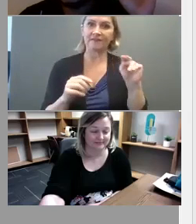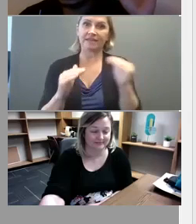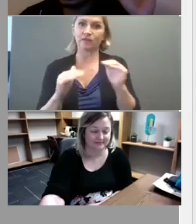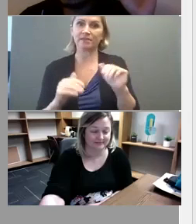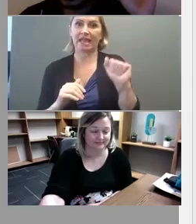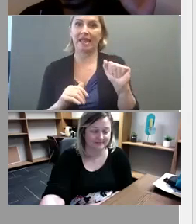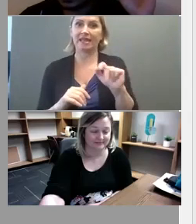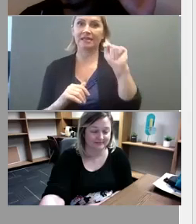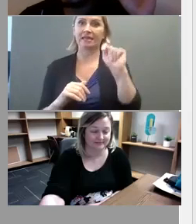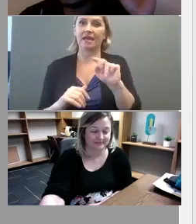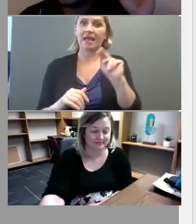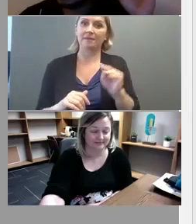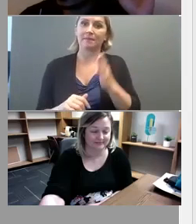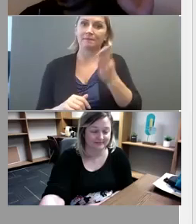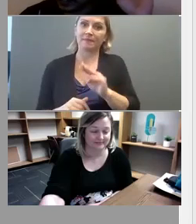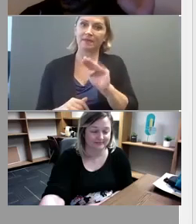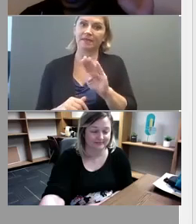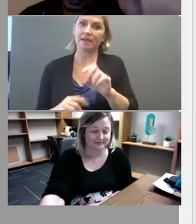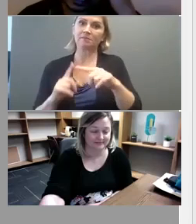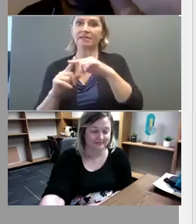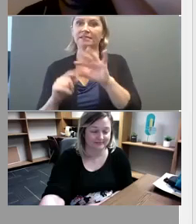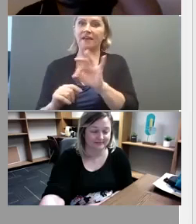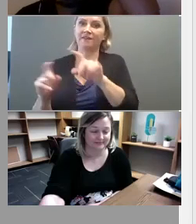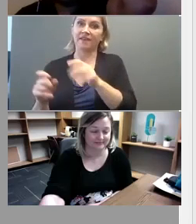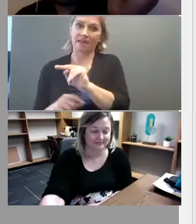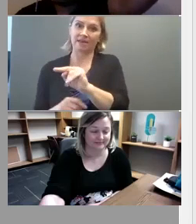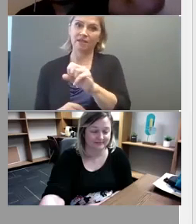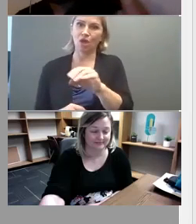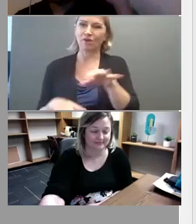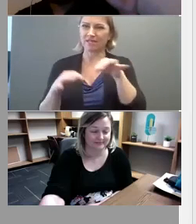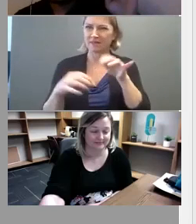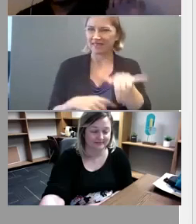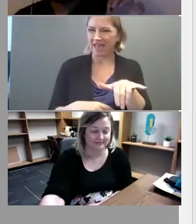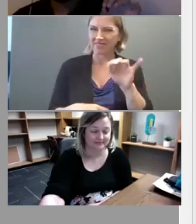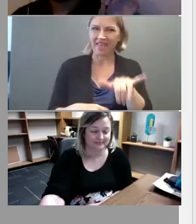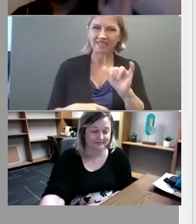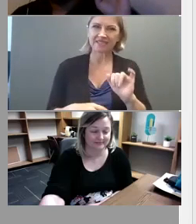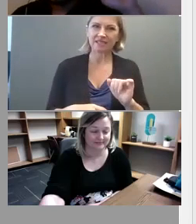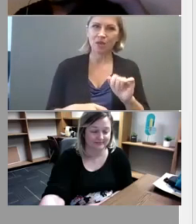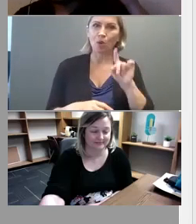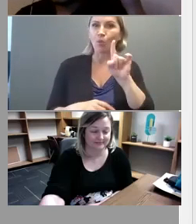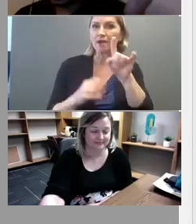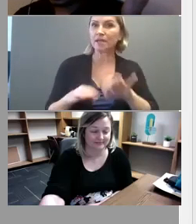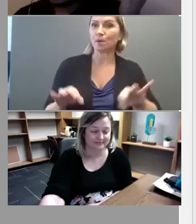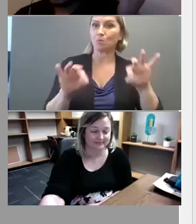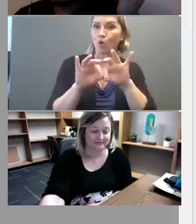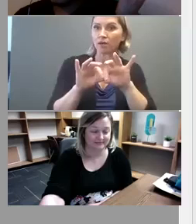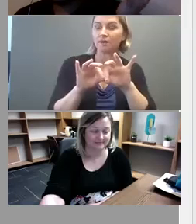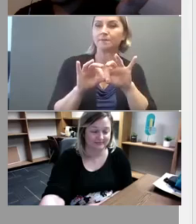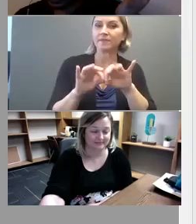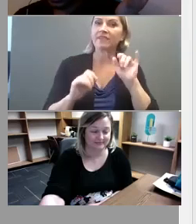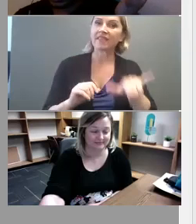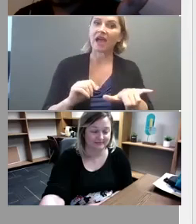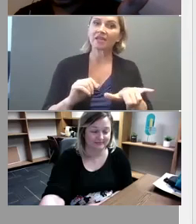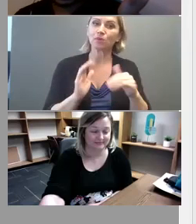by T n by b plus of f of n. And I'll explain this, but notice one important thing. In the recursion tree